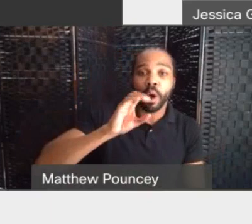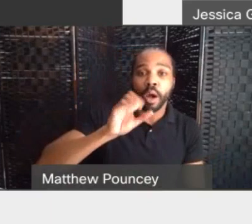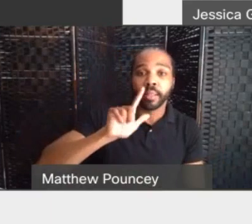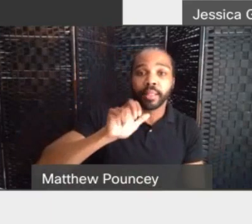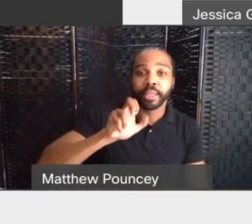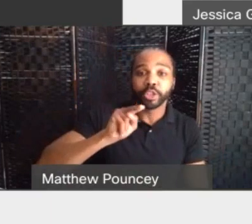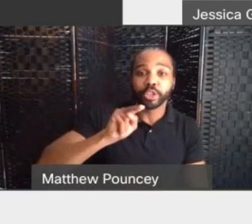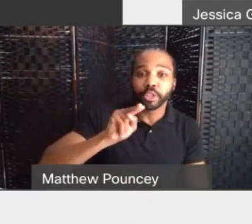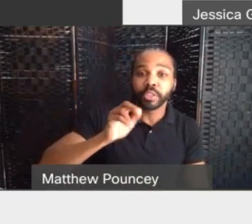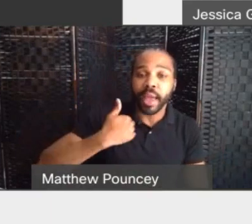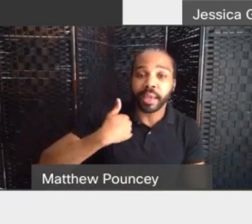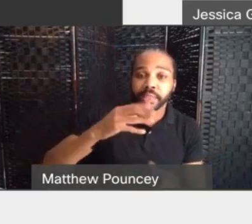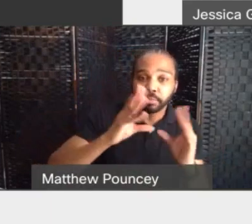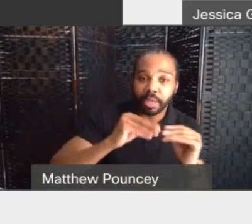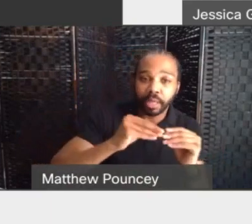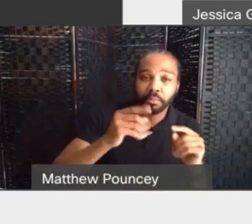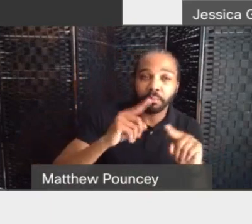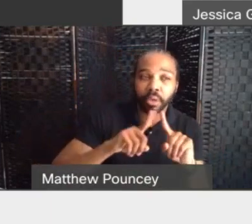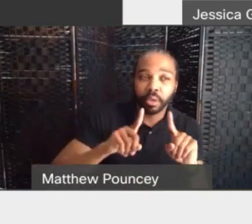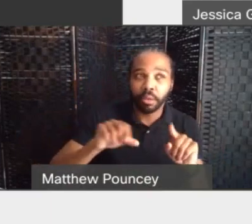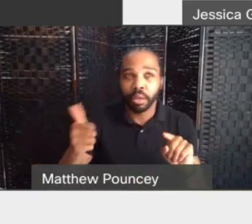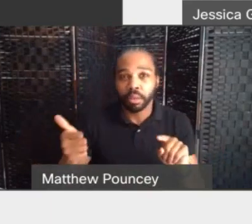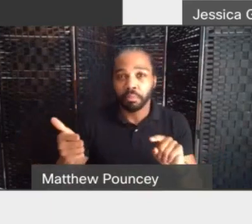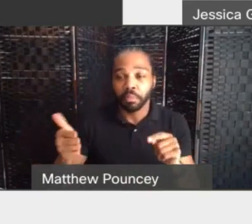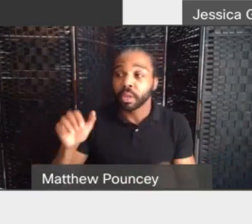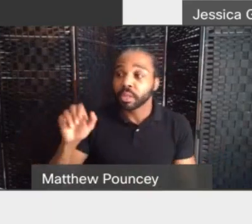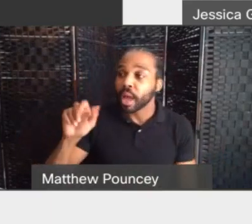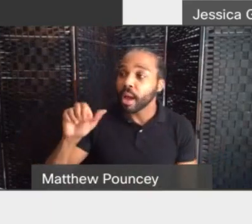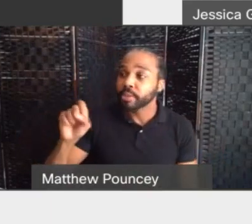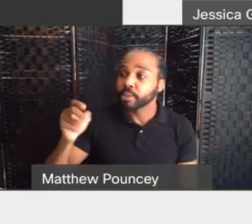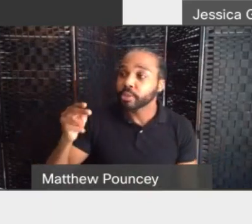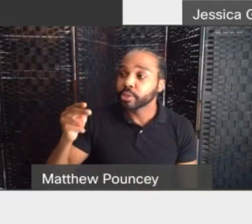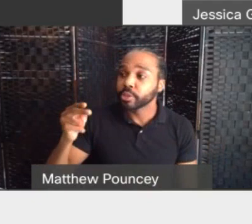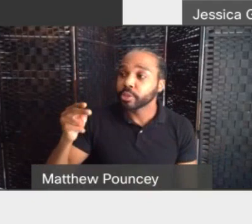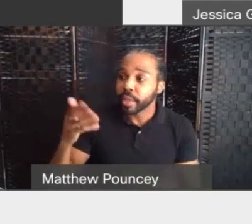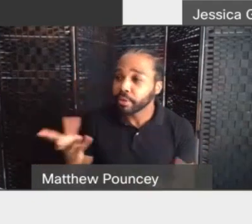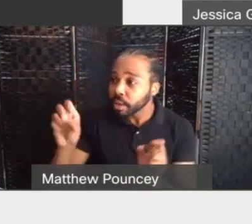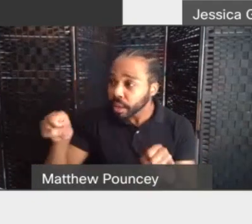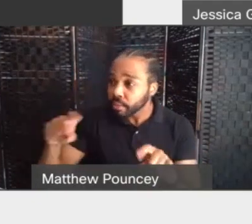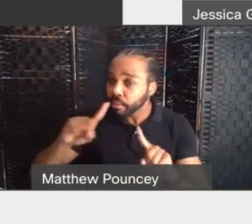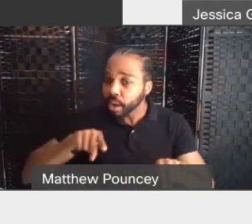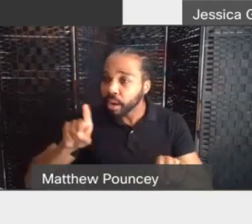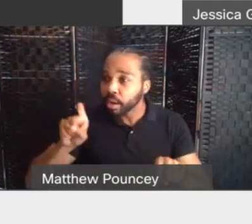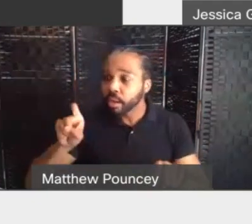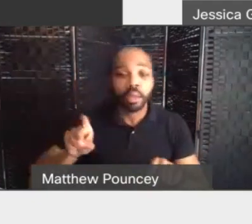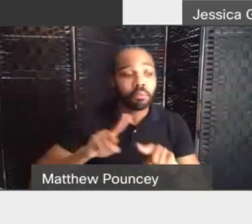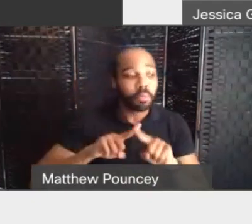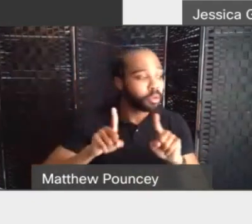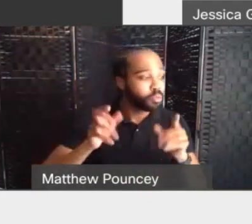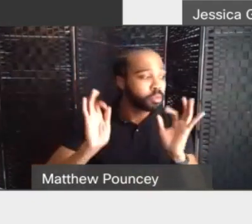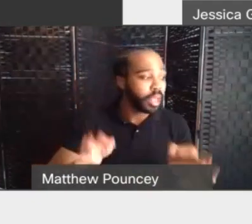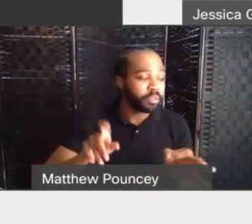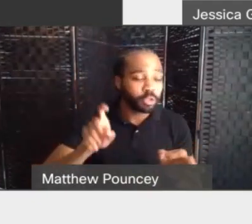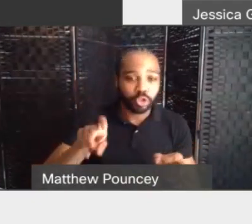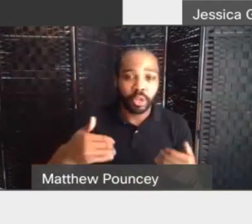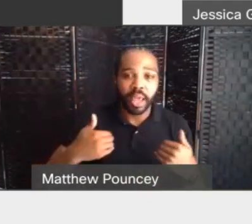also? I don't know if Tasha is on this call and can answer that question, because we definitely should be having such meetings